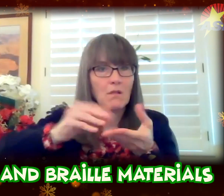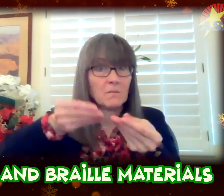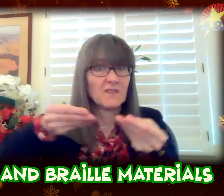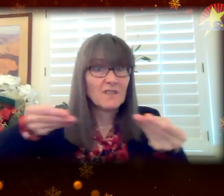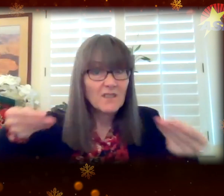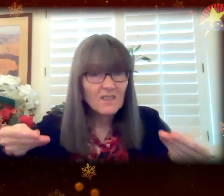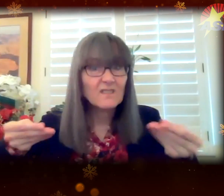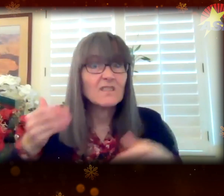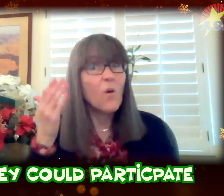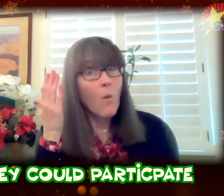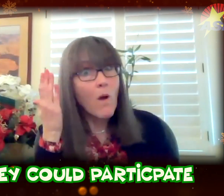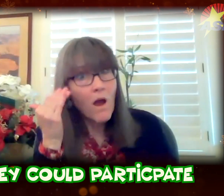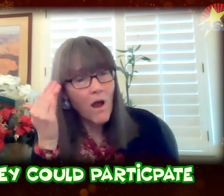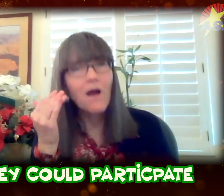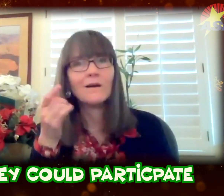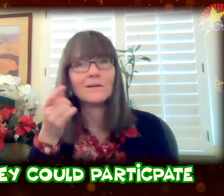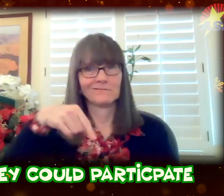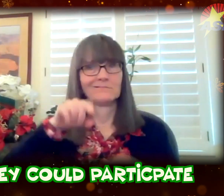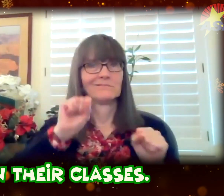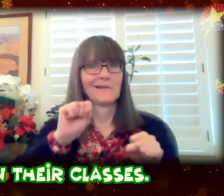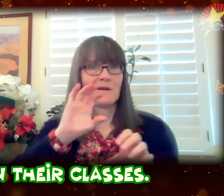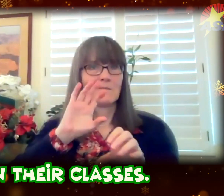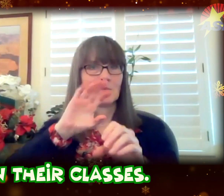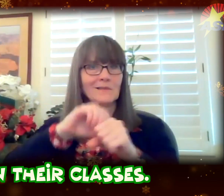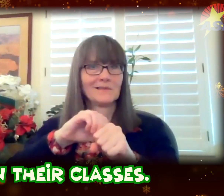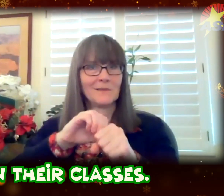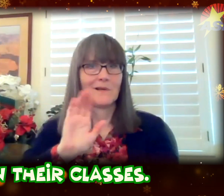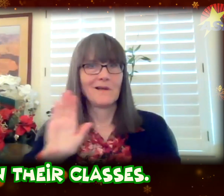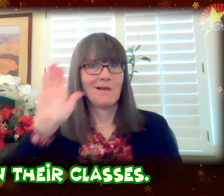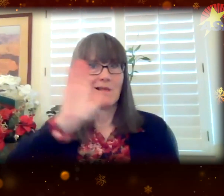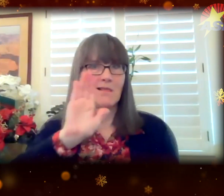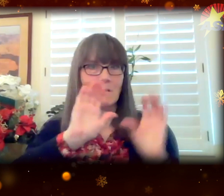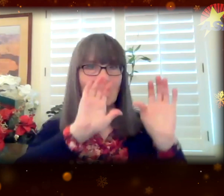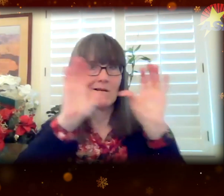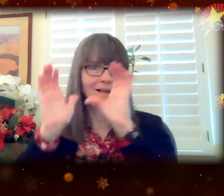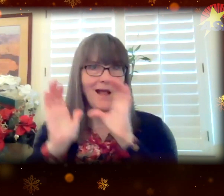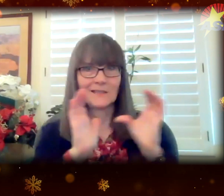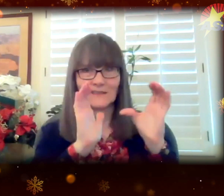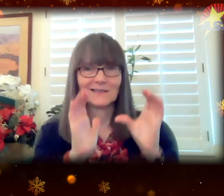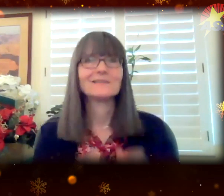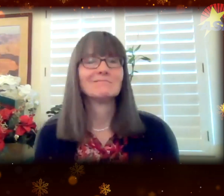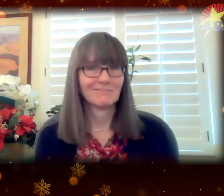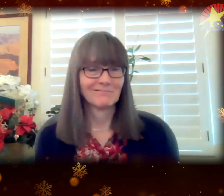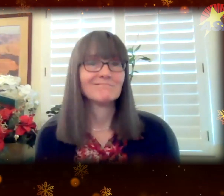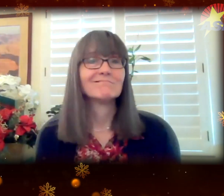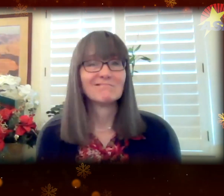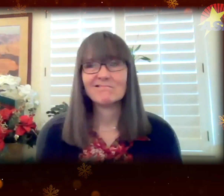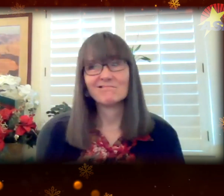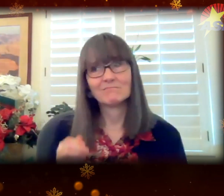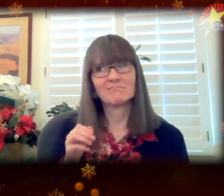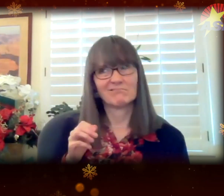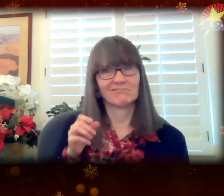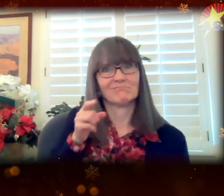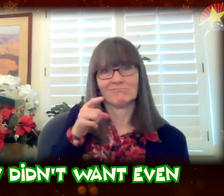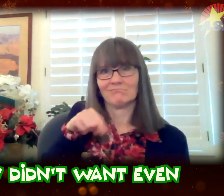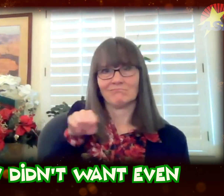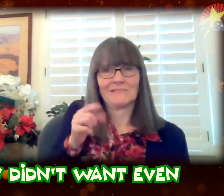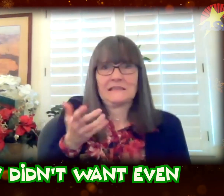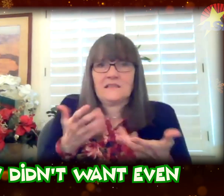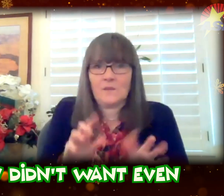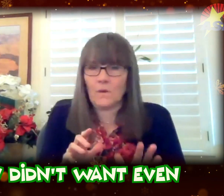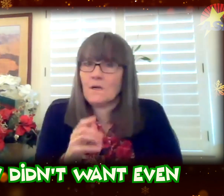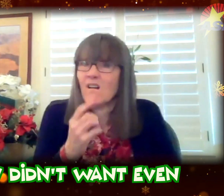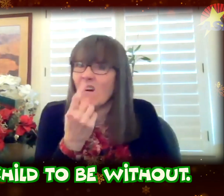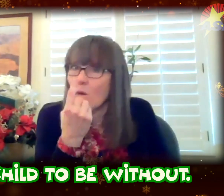Braille materials so that they could participate in their classes. they